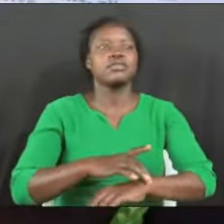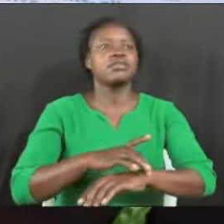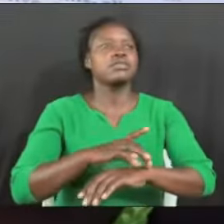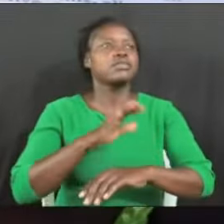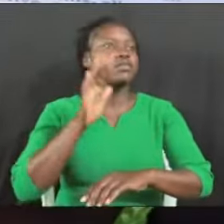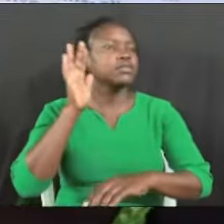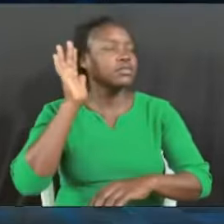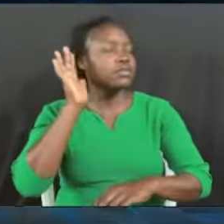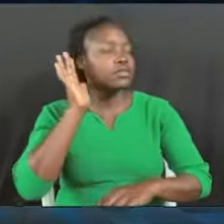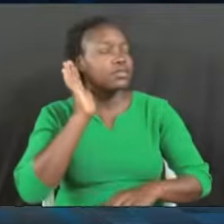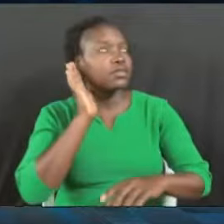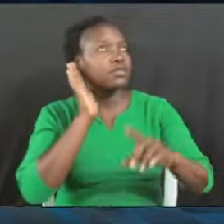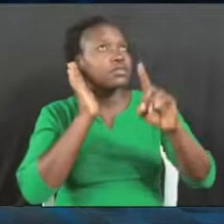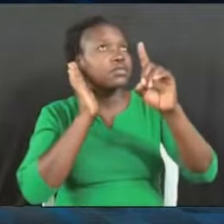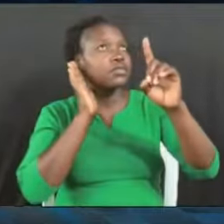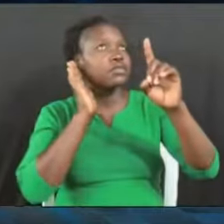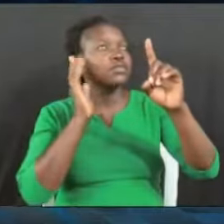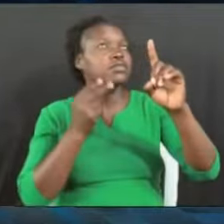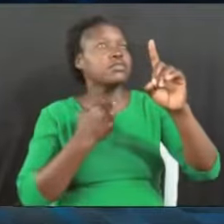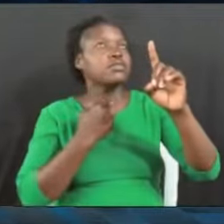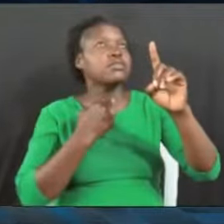Praise the Lord,